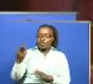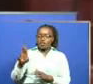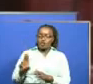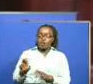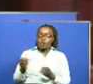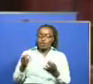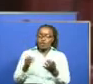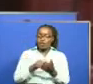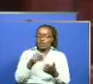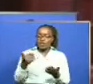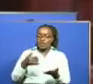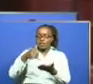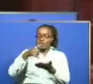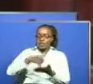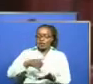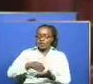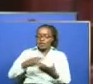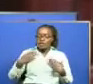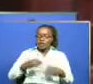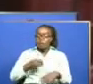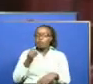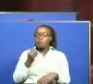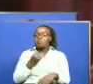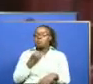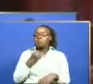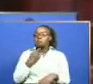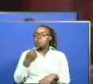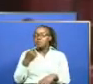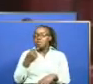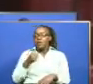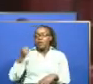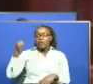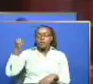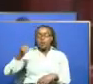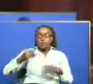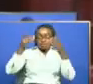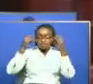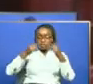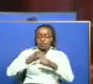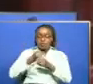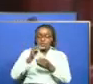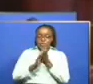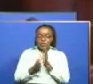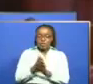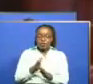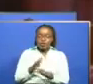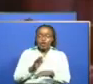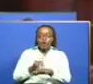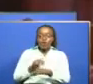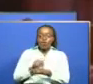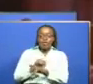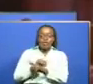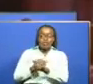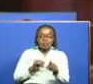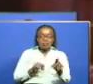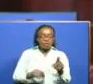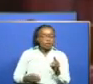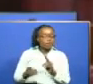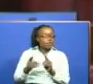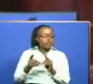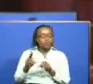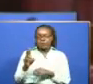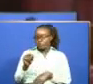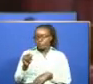including people who claim that parties have made a decision without calling party organ meetings. So, Mr.